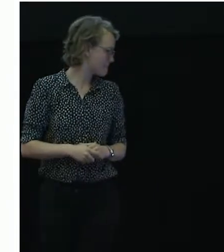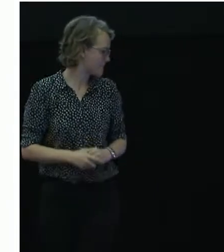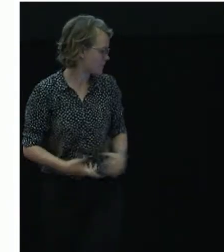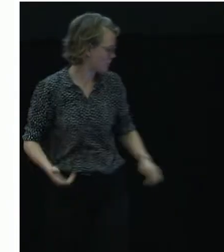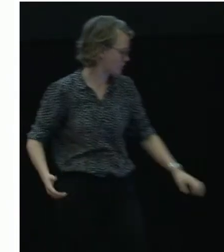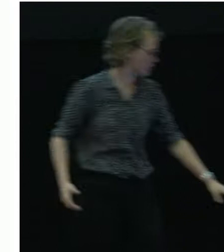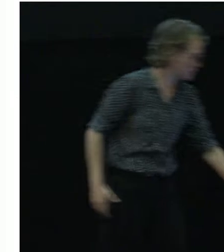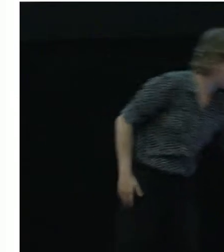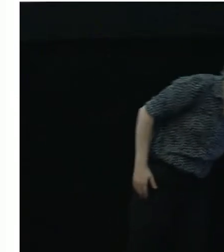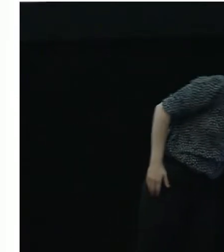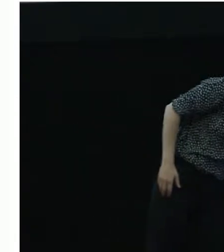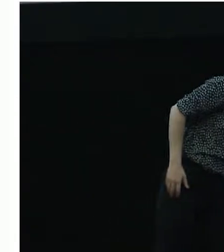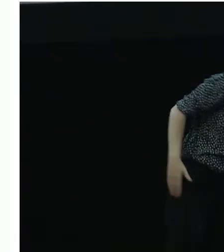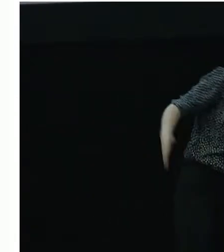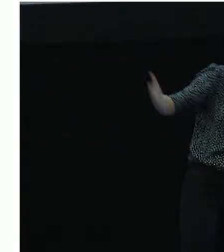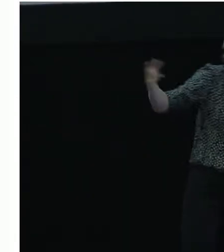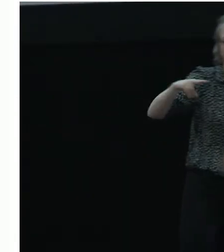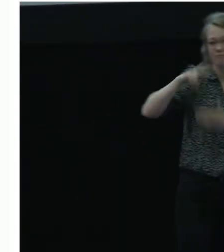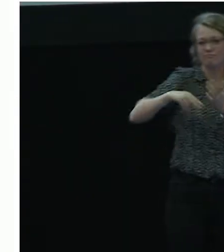as 80%.